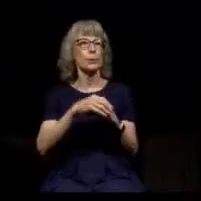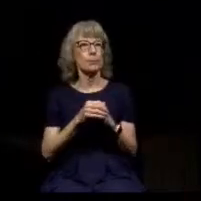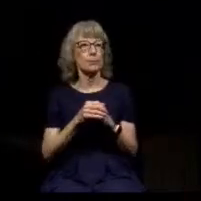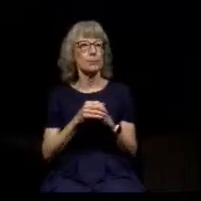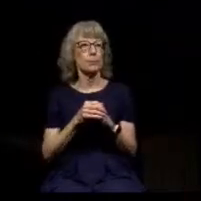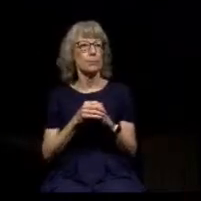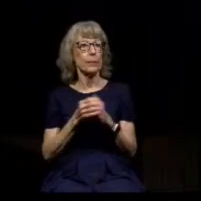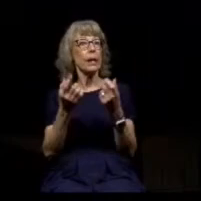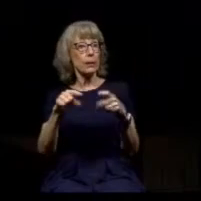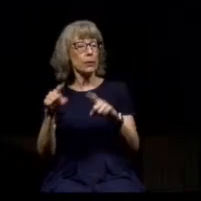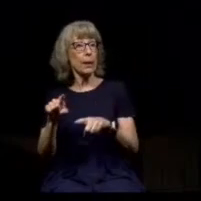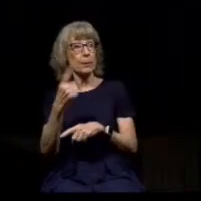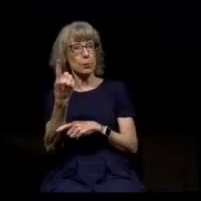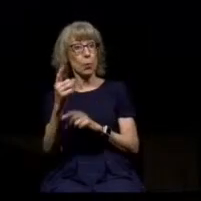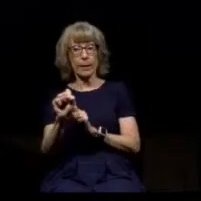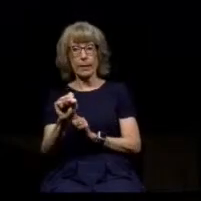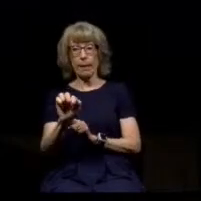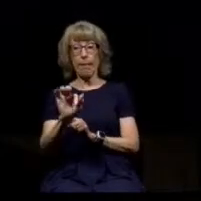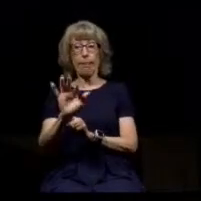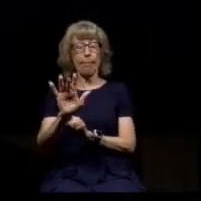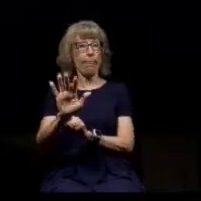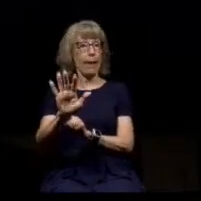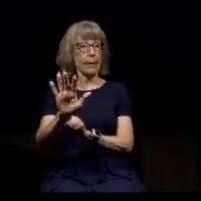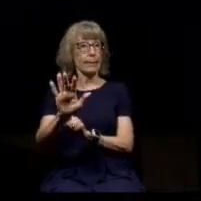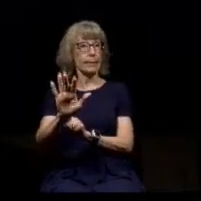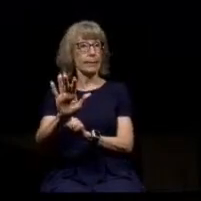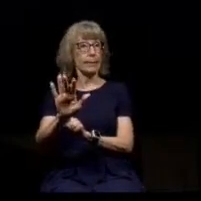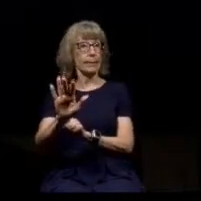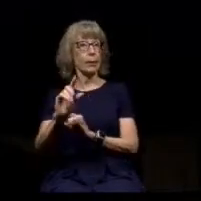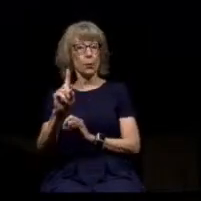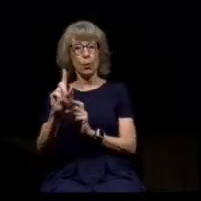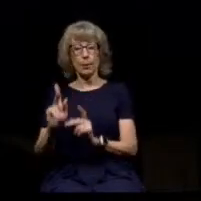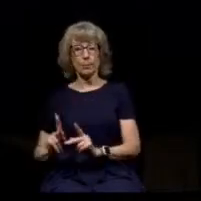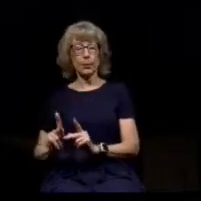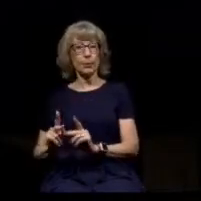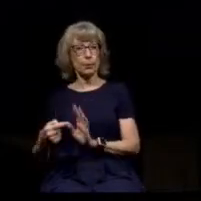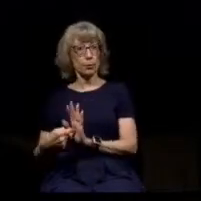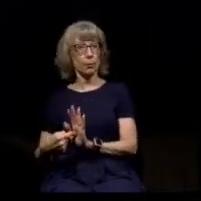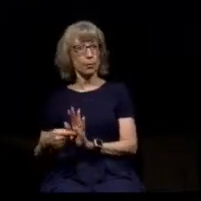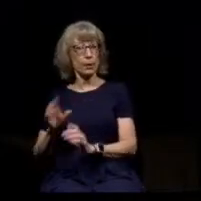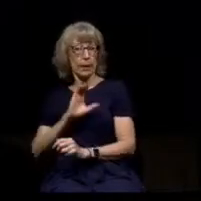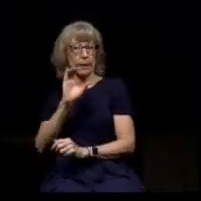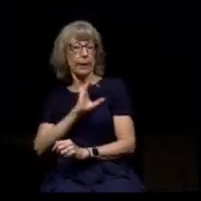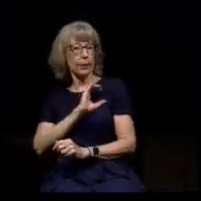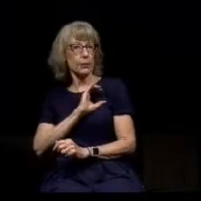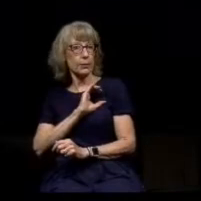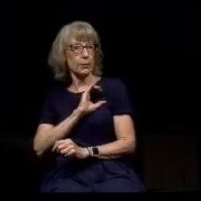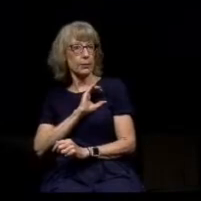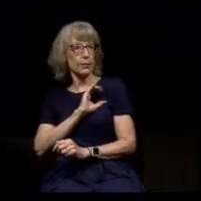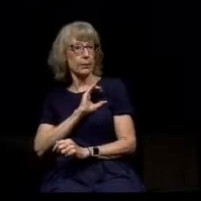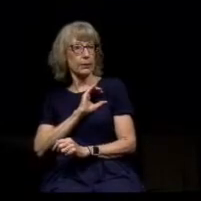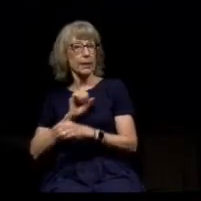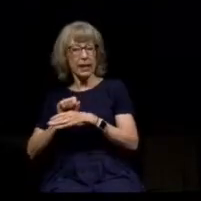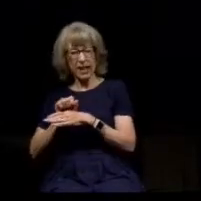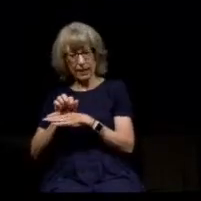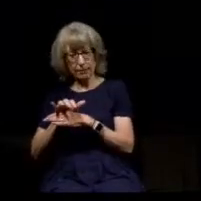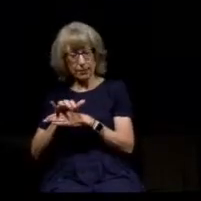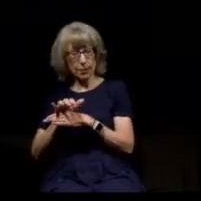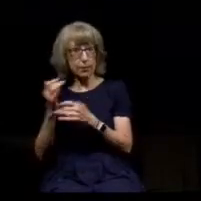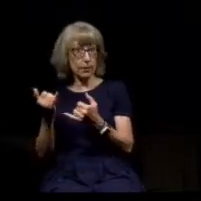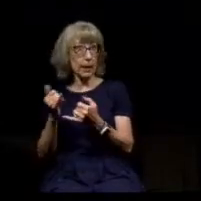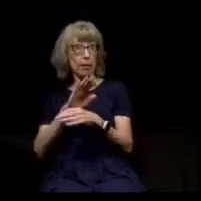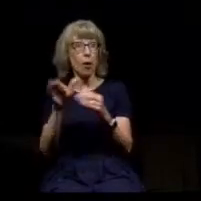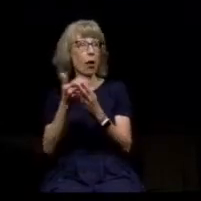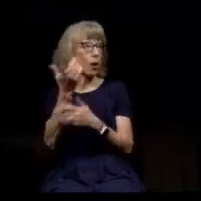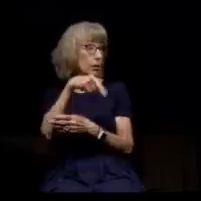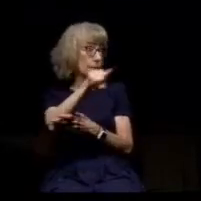This is what happens when one person shows character. Yeah, they can make a little bit of a difference. But now if I could ask everybody with a